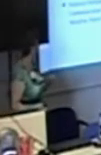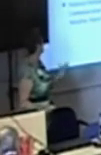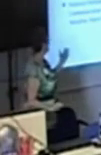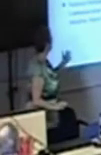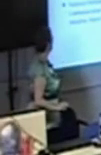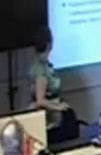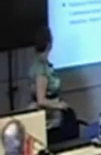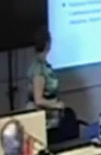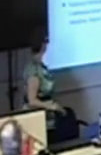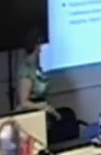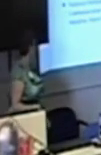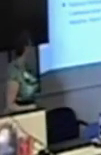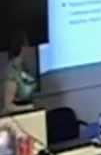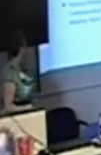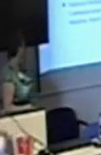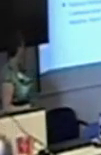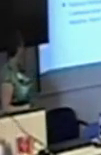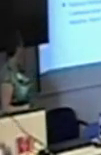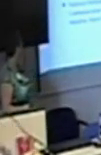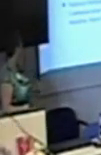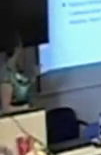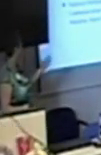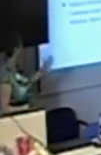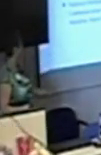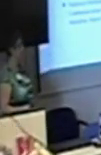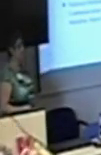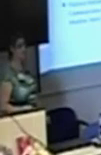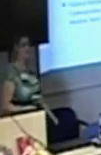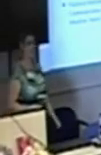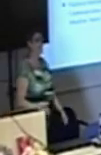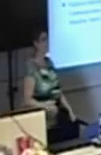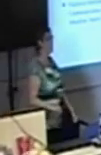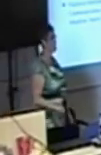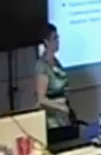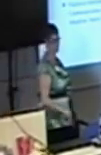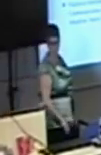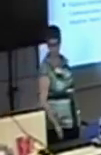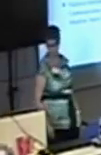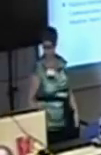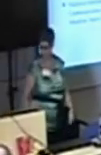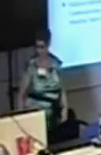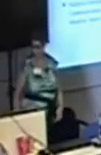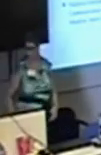the homesigners and their families and my collaborators and the funding sources. Thank you very much.